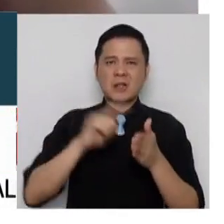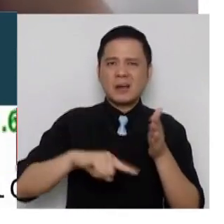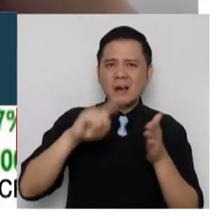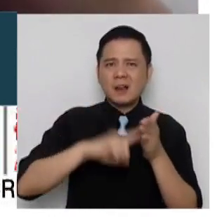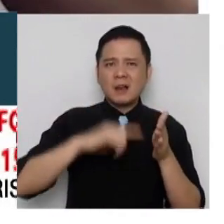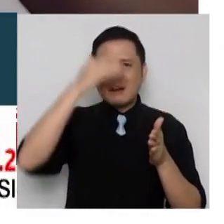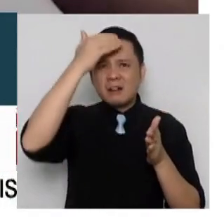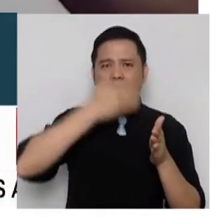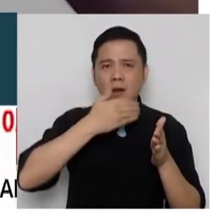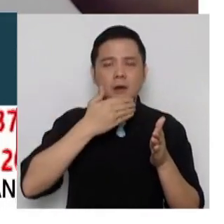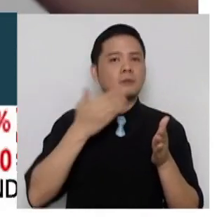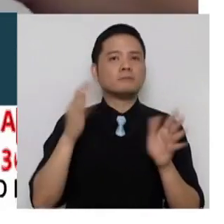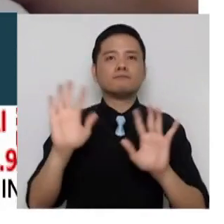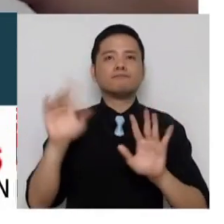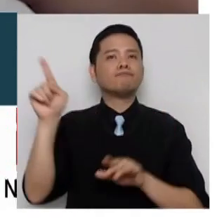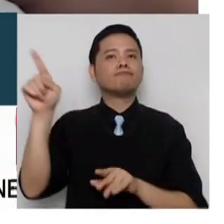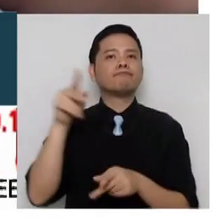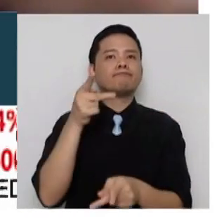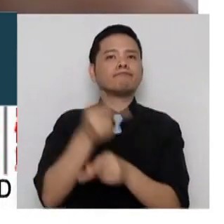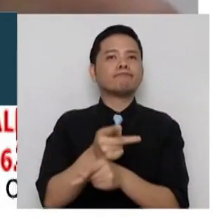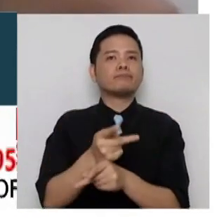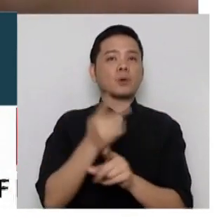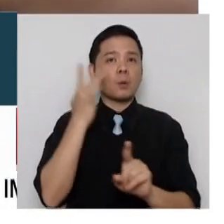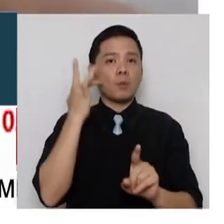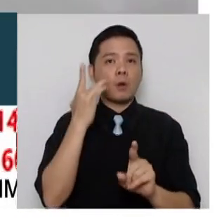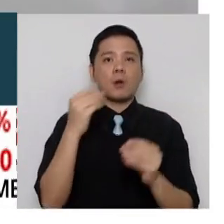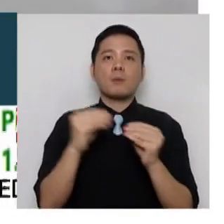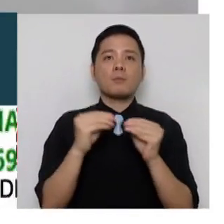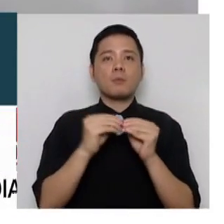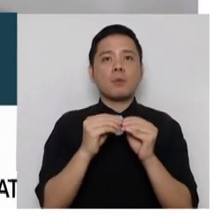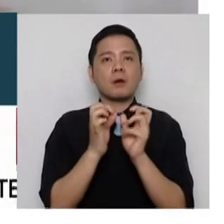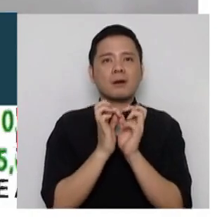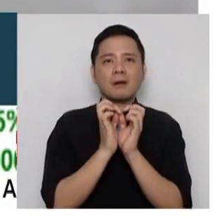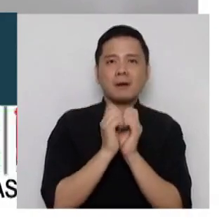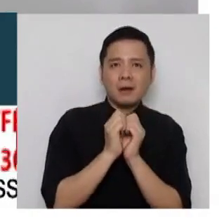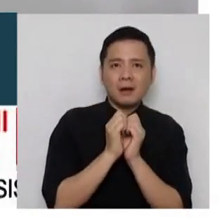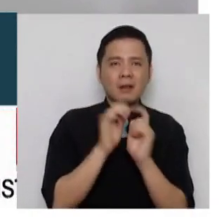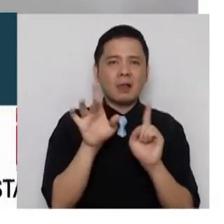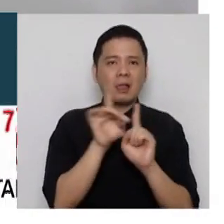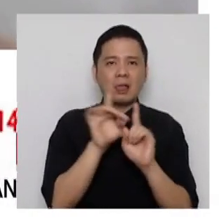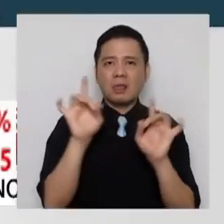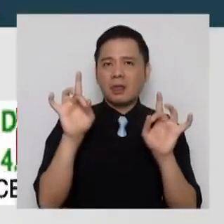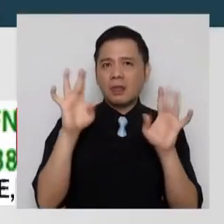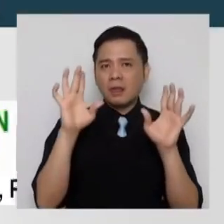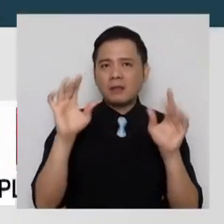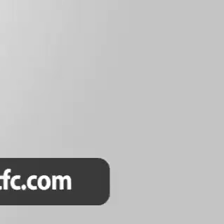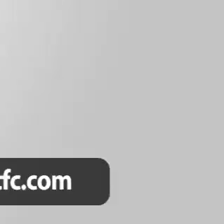due to the threat posed by new, more transmissible COVID-19 variants.